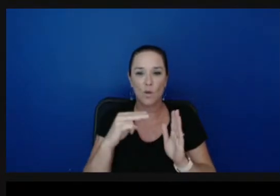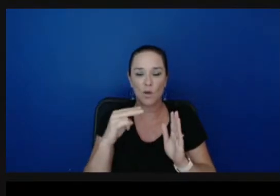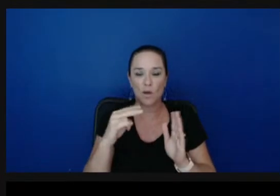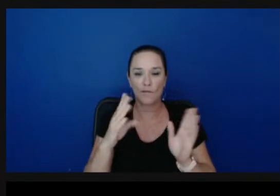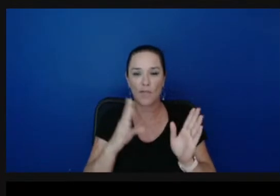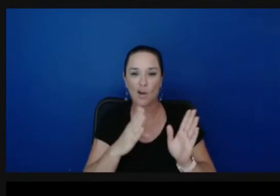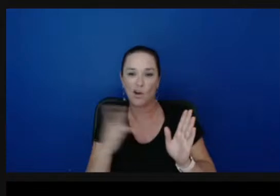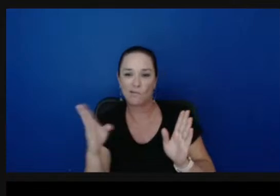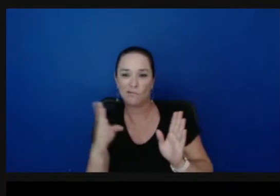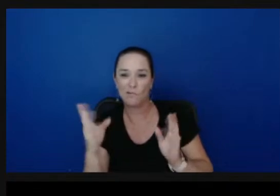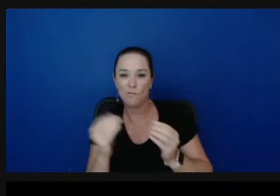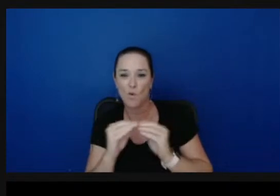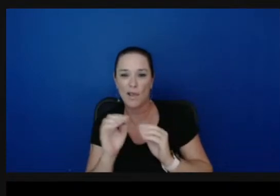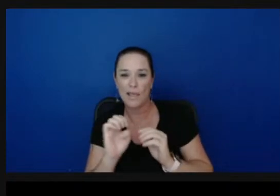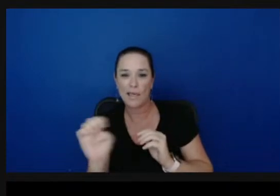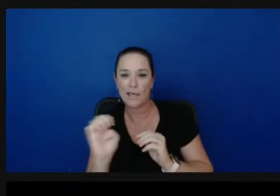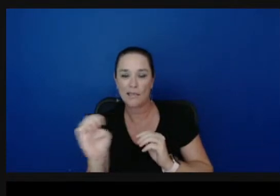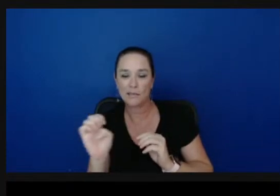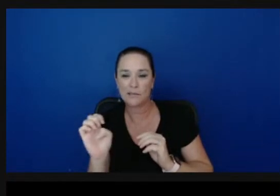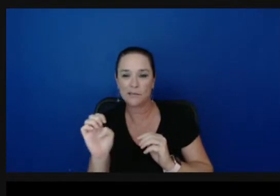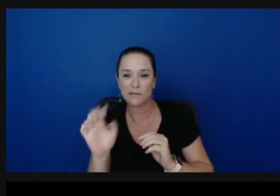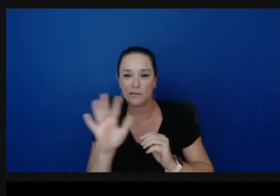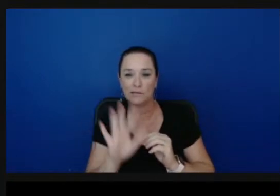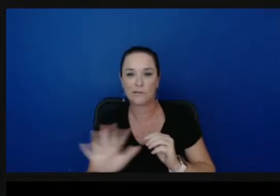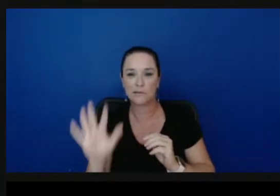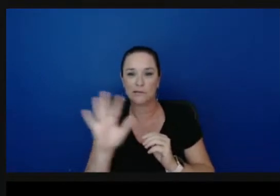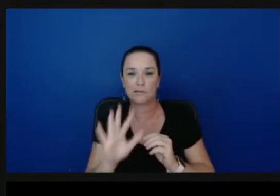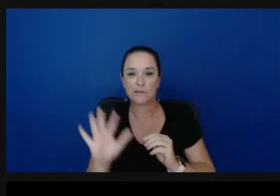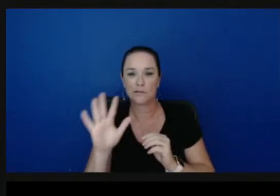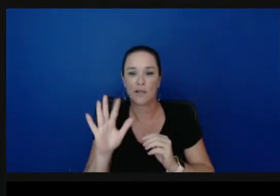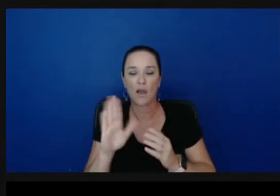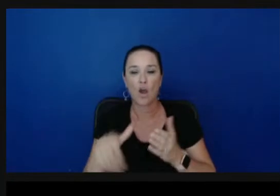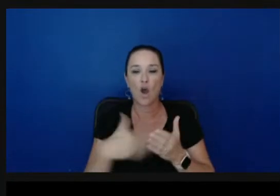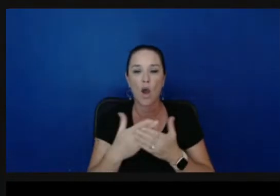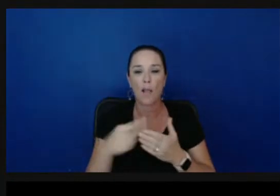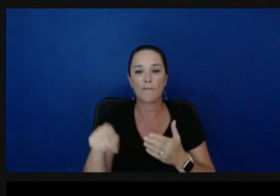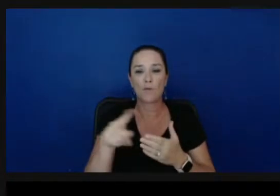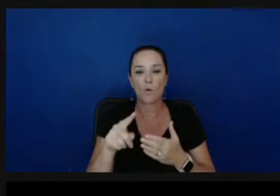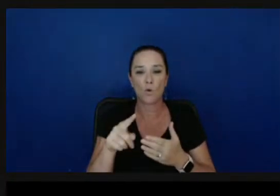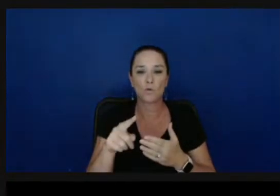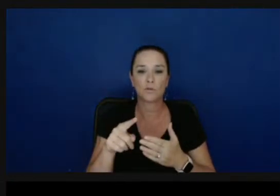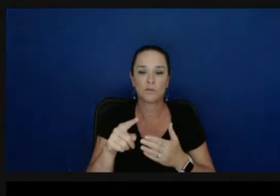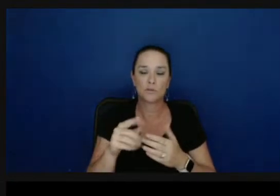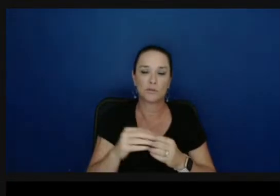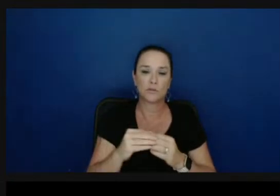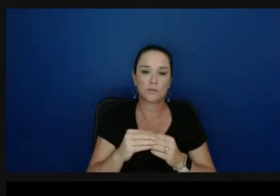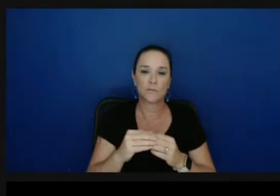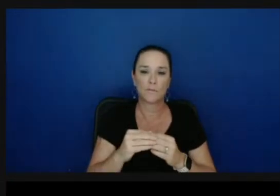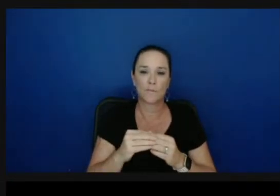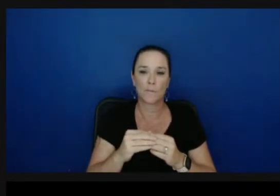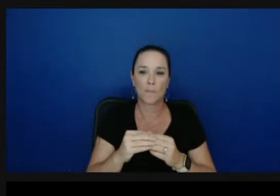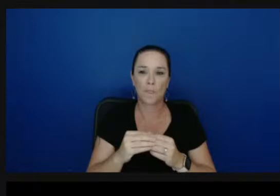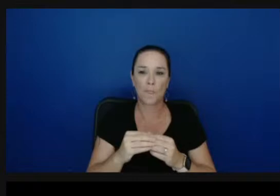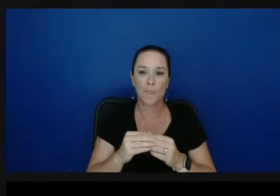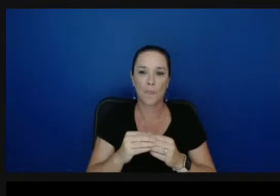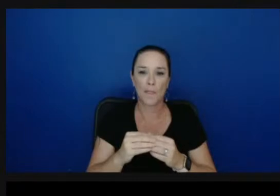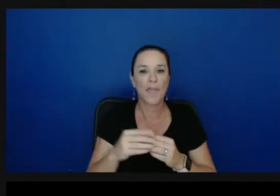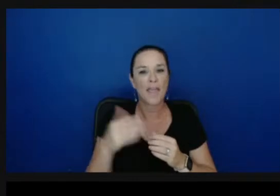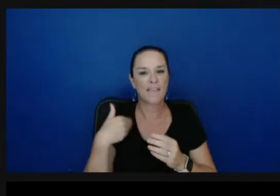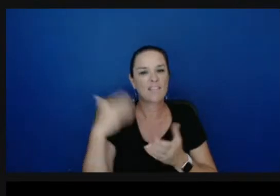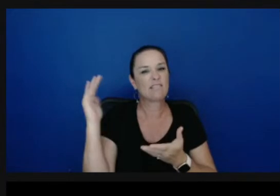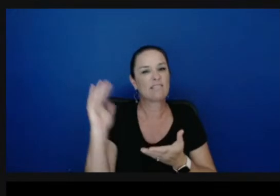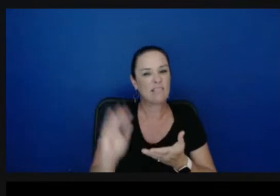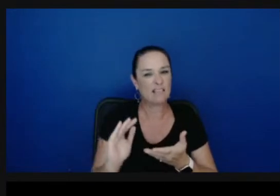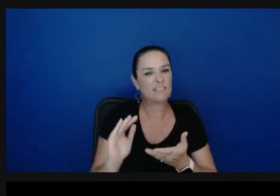east of that, right here, they're all quite a bit lower in counts, as you can see